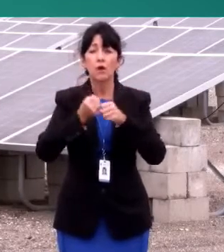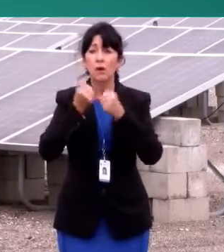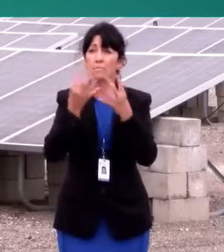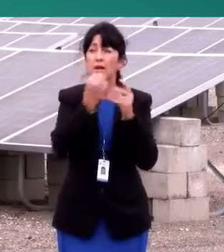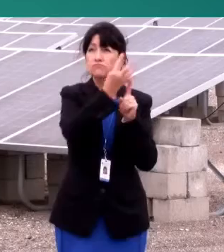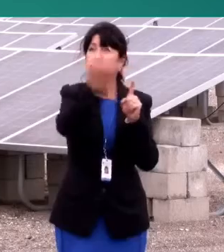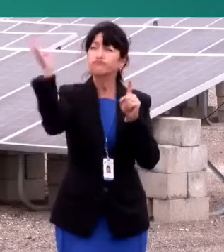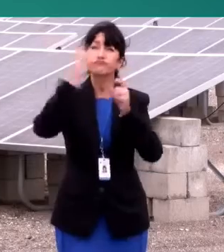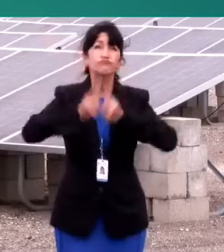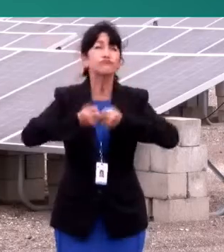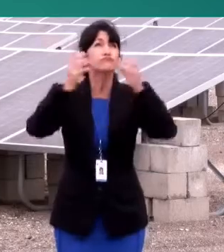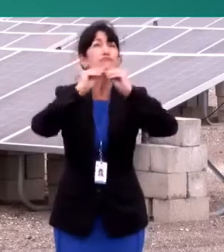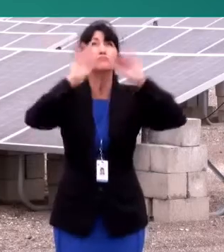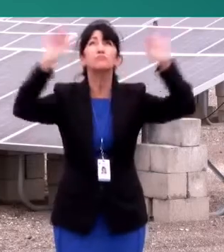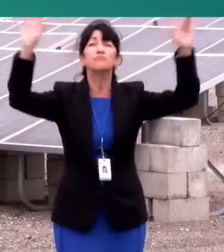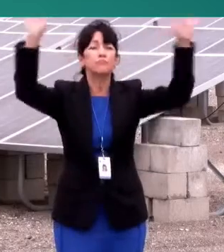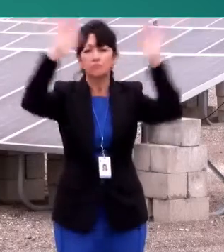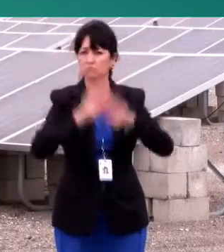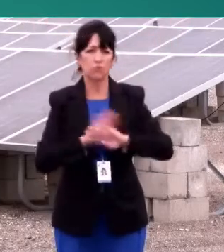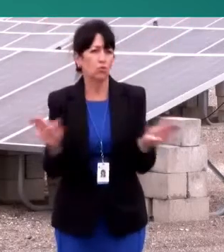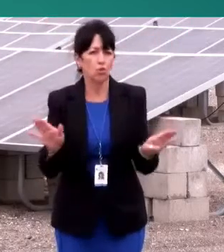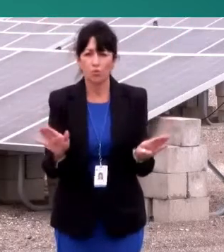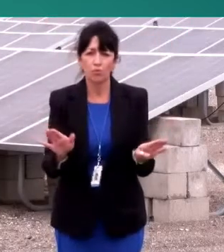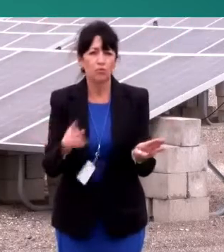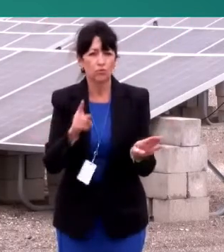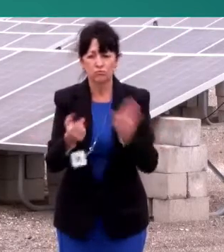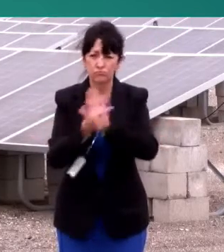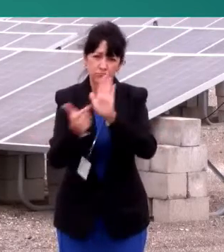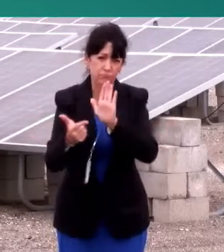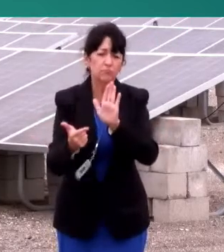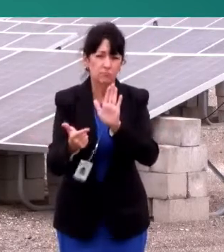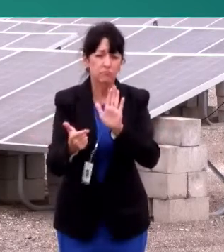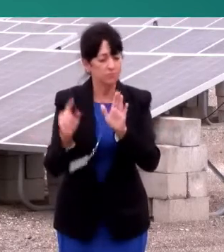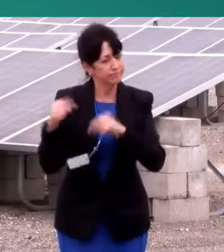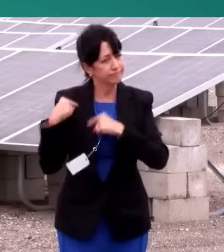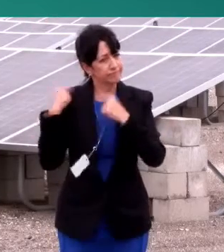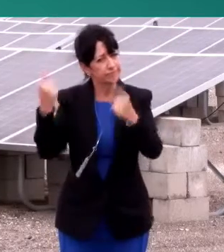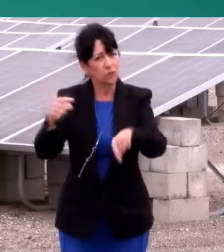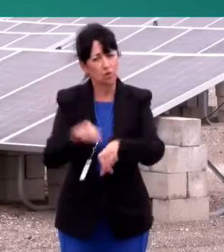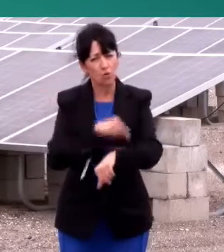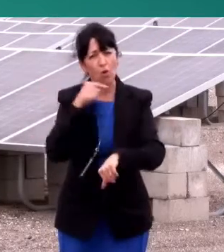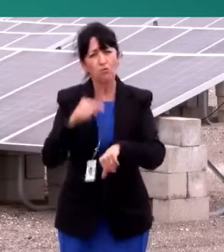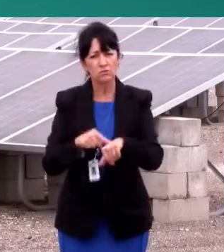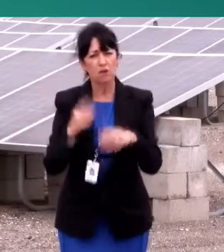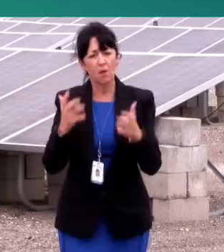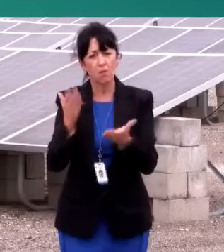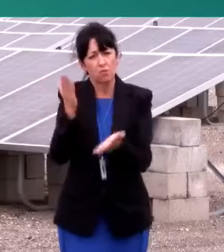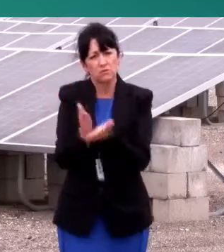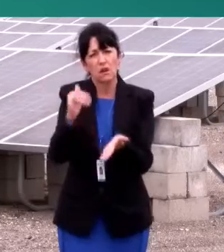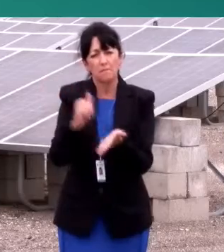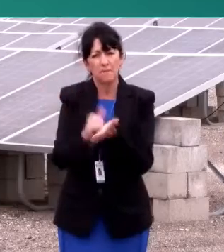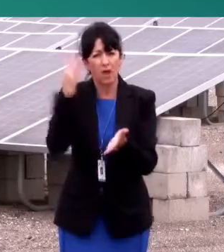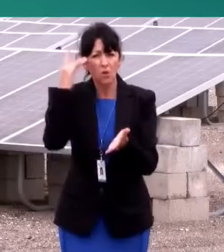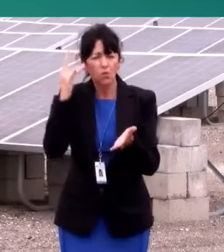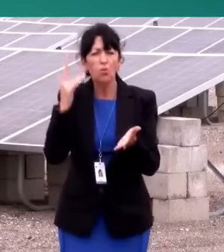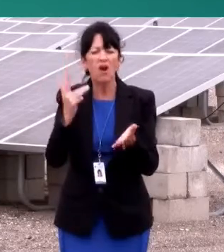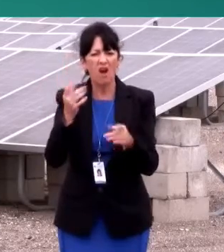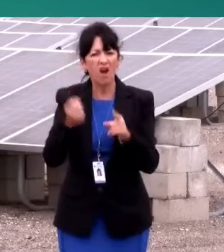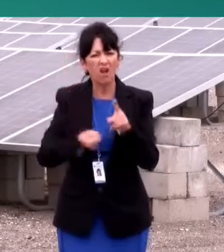marine studies area had been asking for a long time, and we really, really needed to do. And that